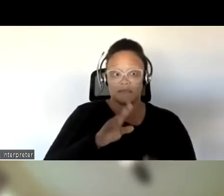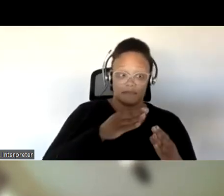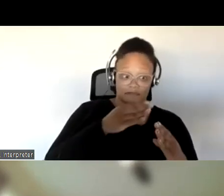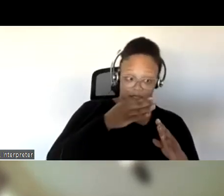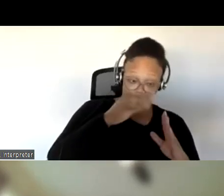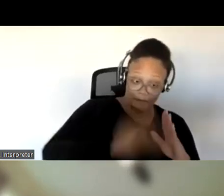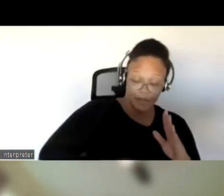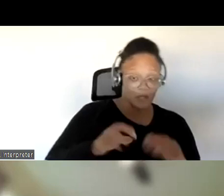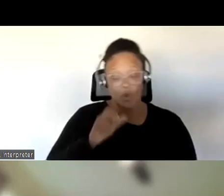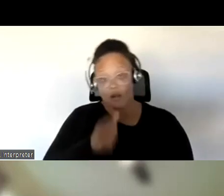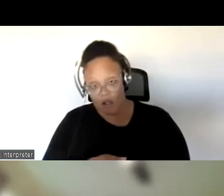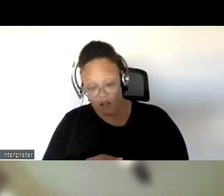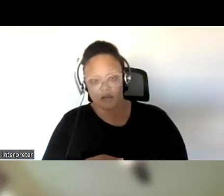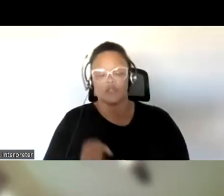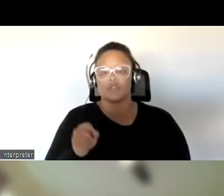can email us at